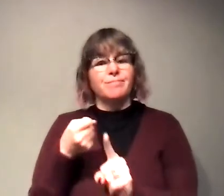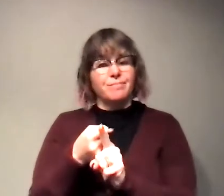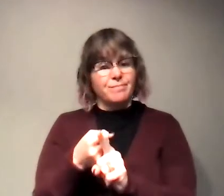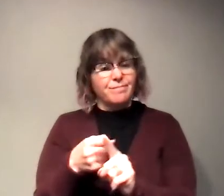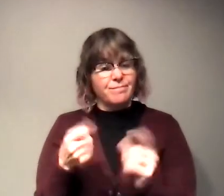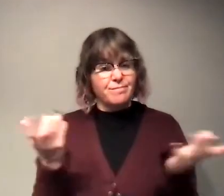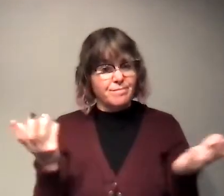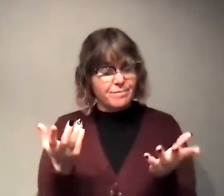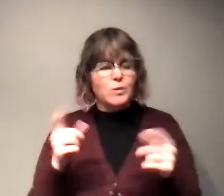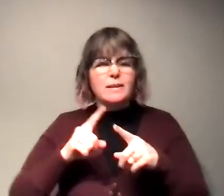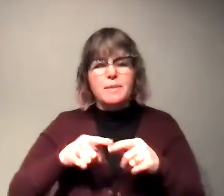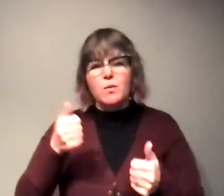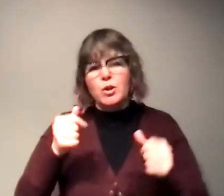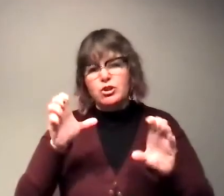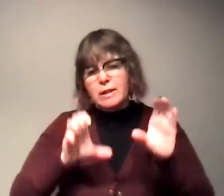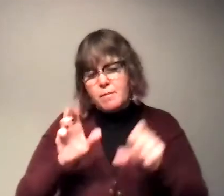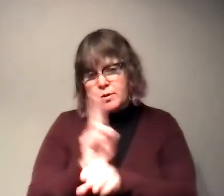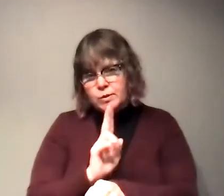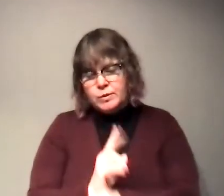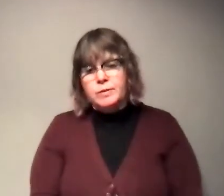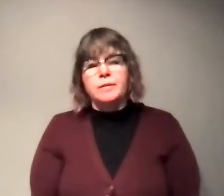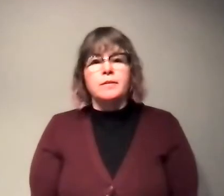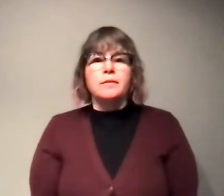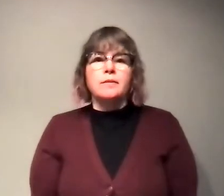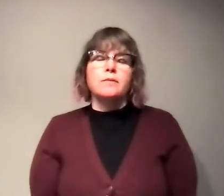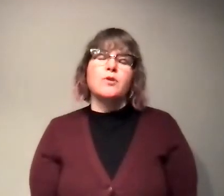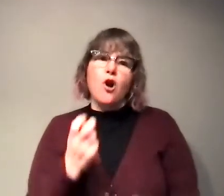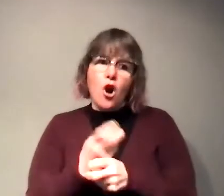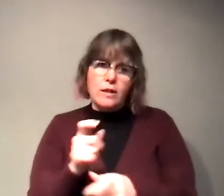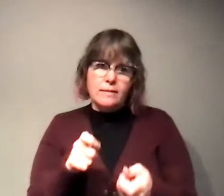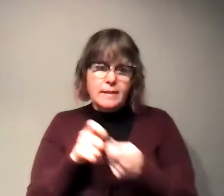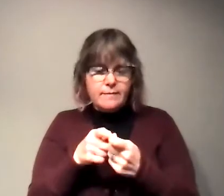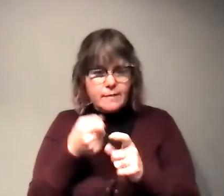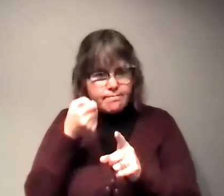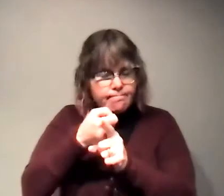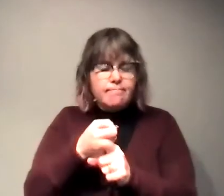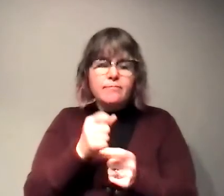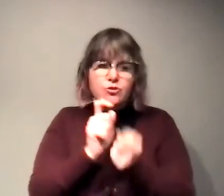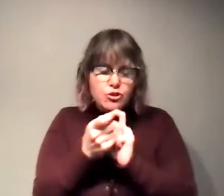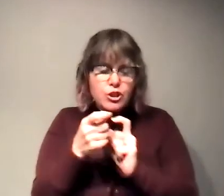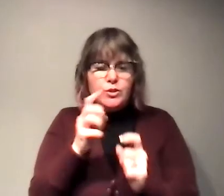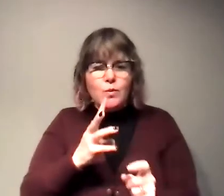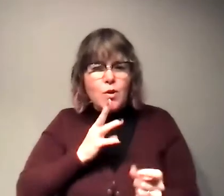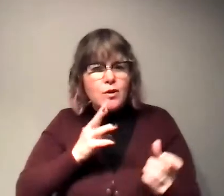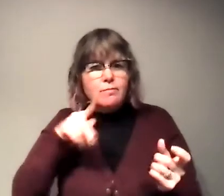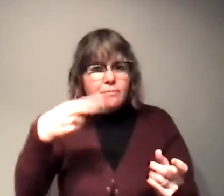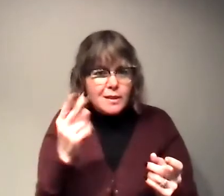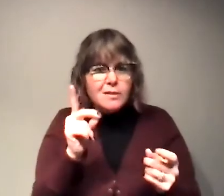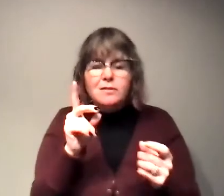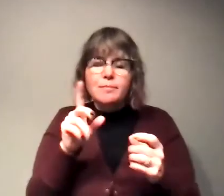the chemical is that's being used. So it's hard to say exactly how it's going to change the water.